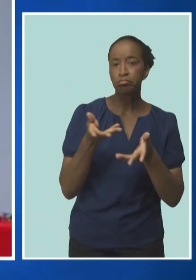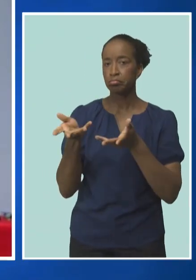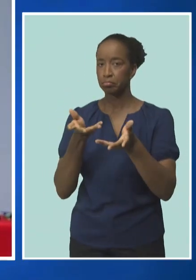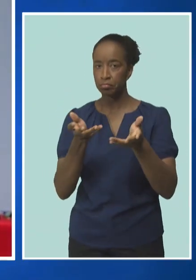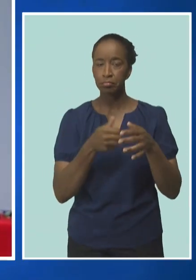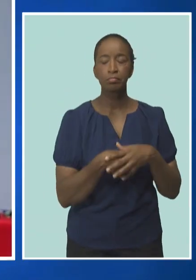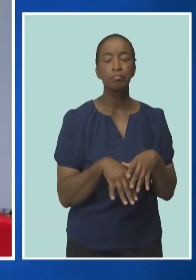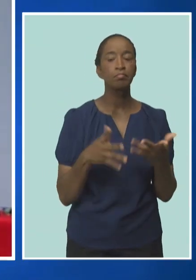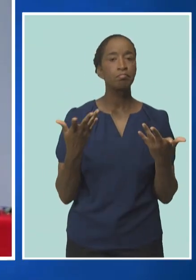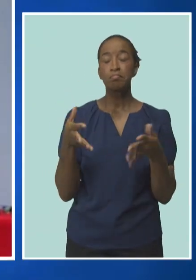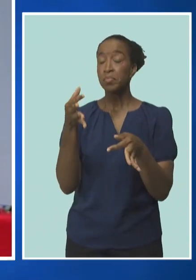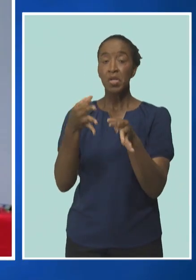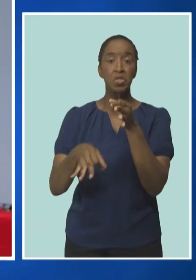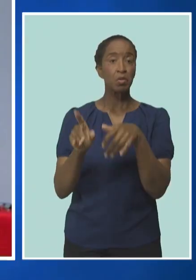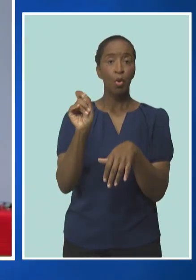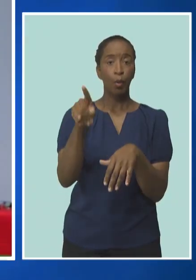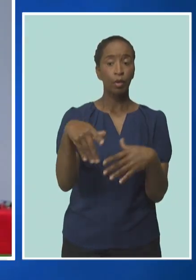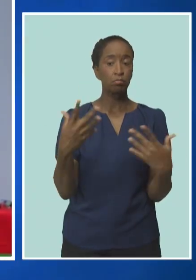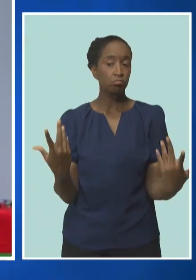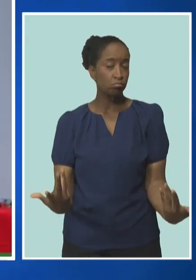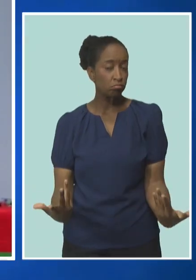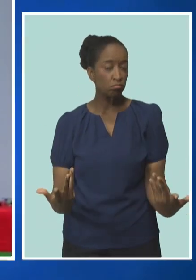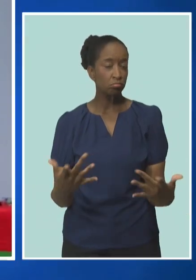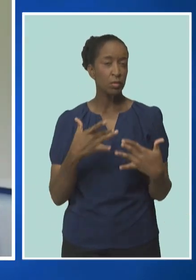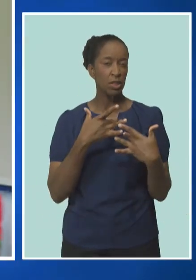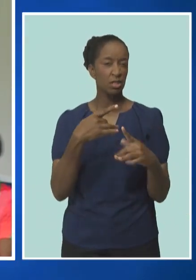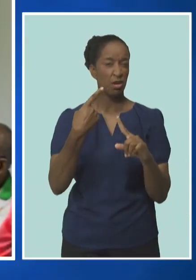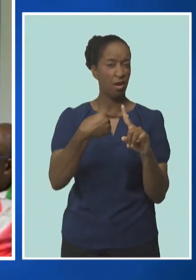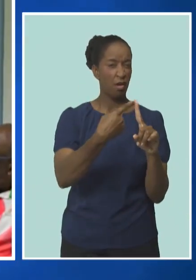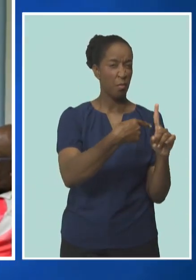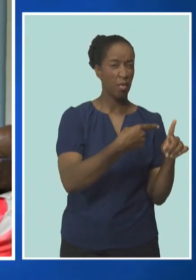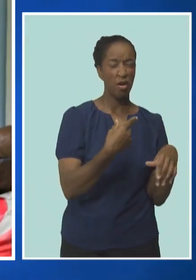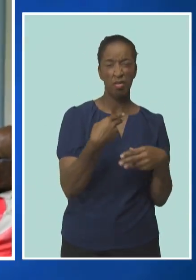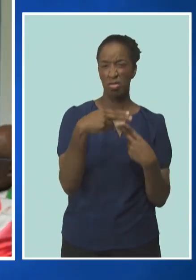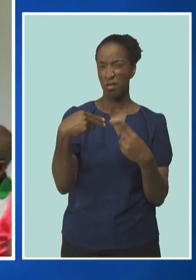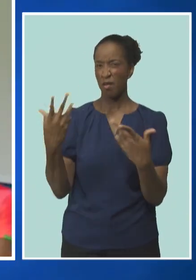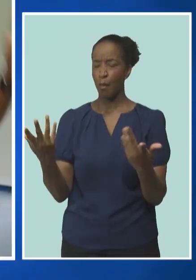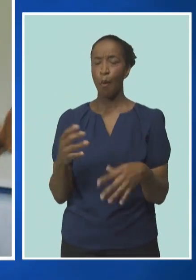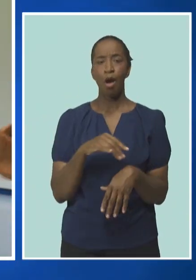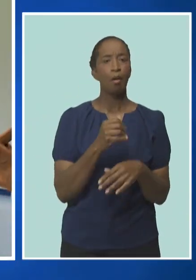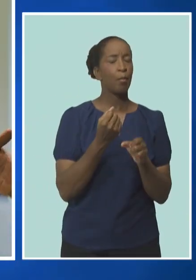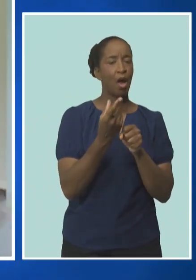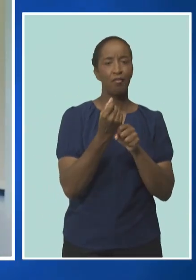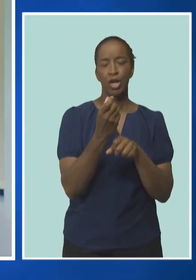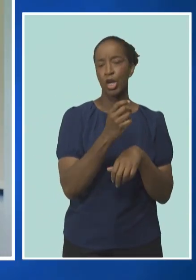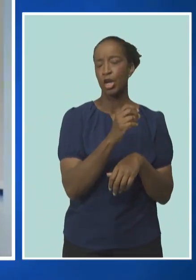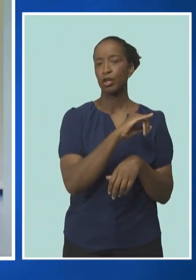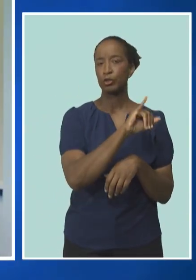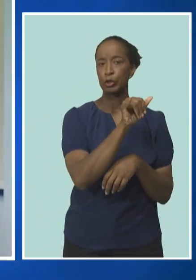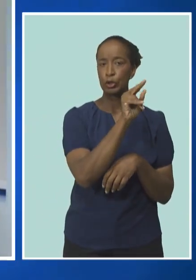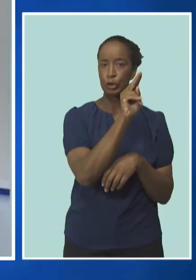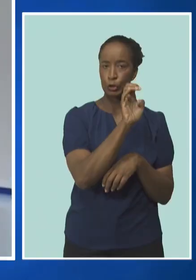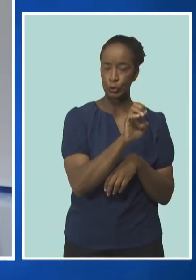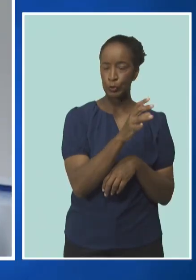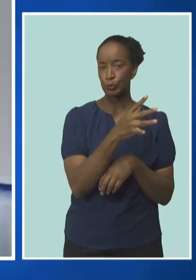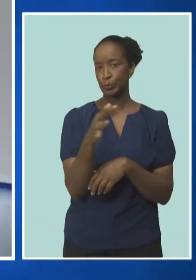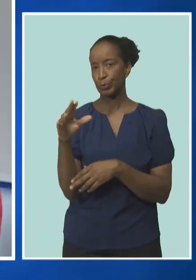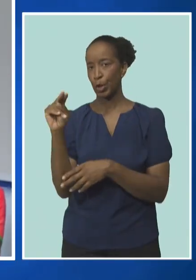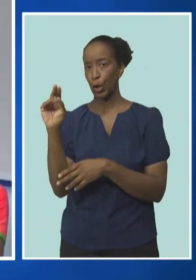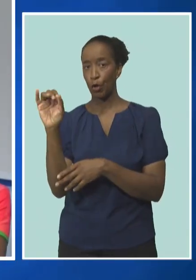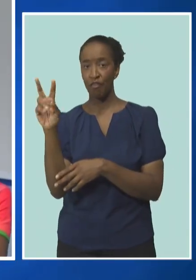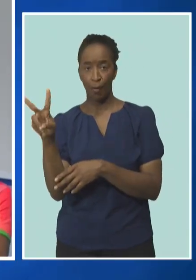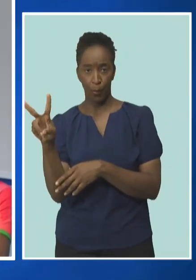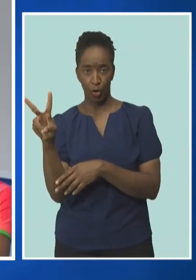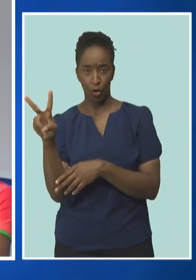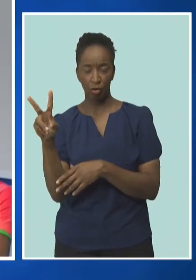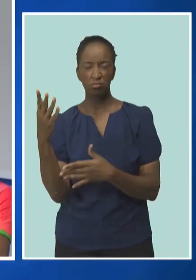critical question: when is the hurricane season? June to November every year. So from June 1st to November 30th, we know that